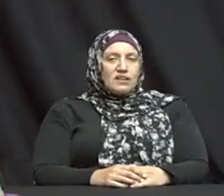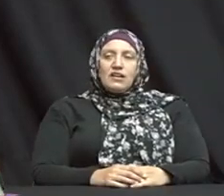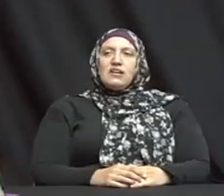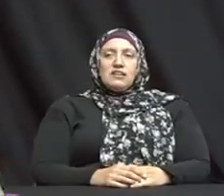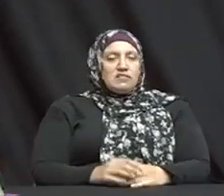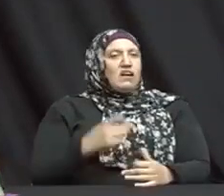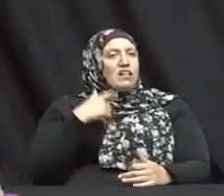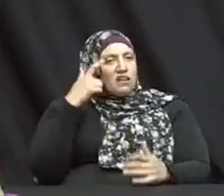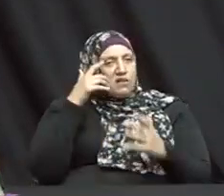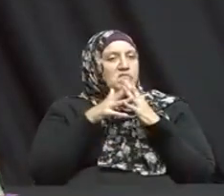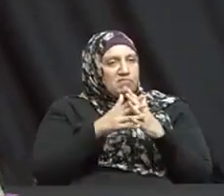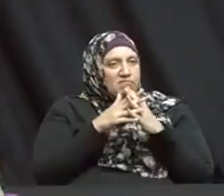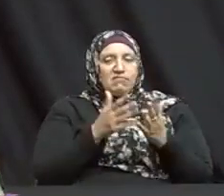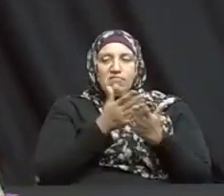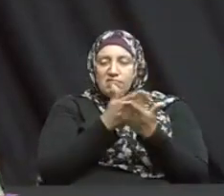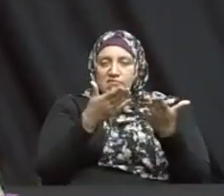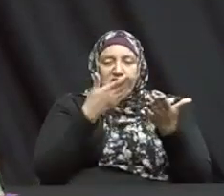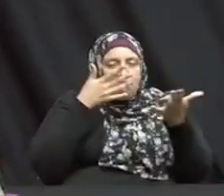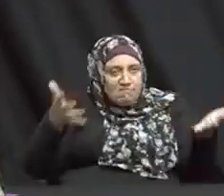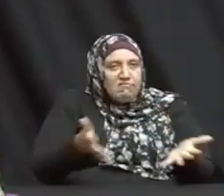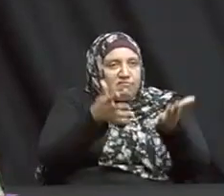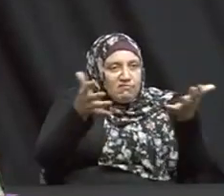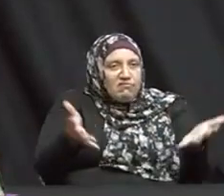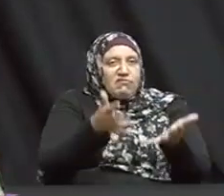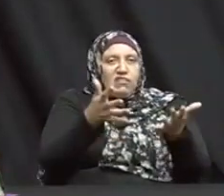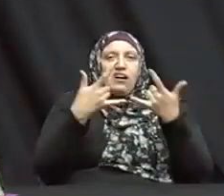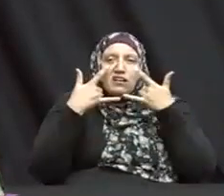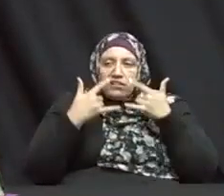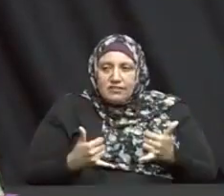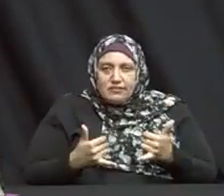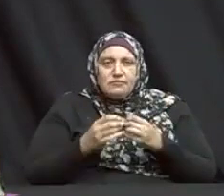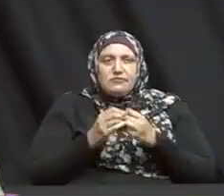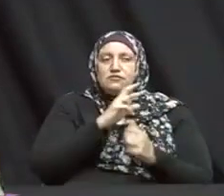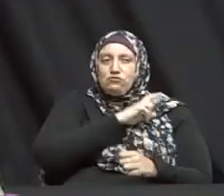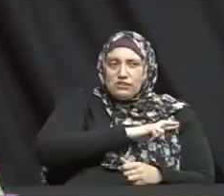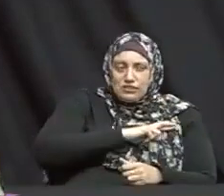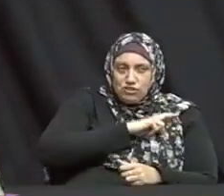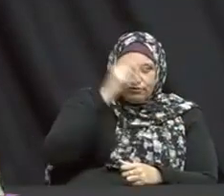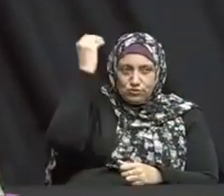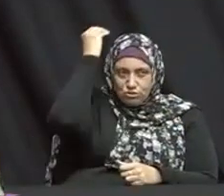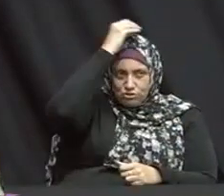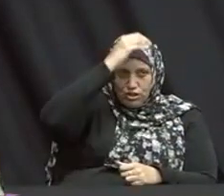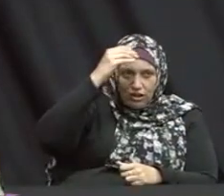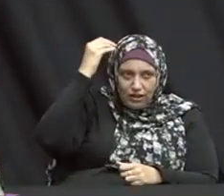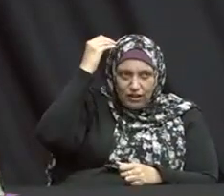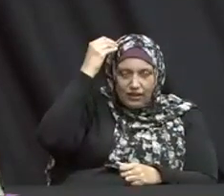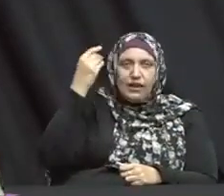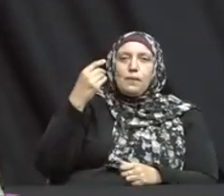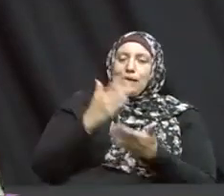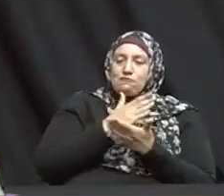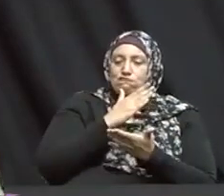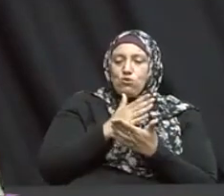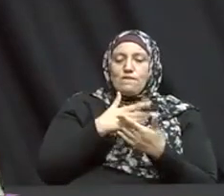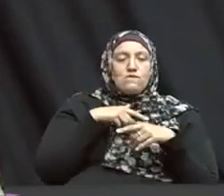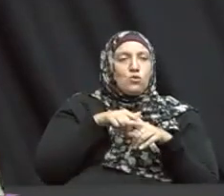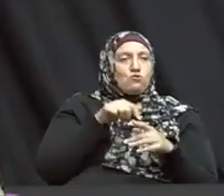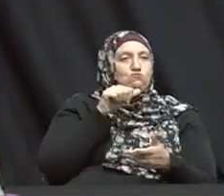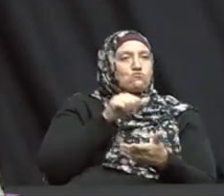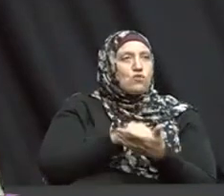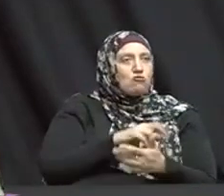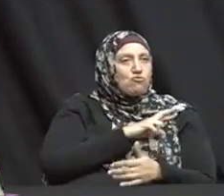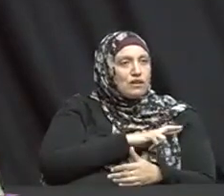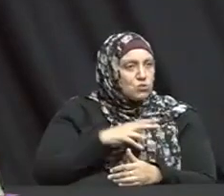highly encourage, of course, speaking with a religious authority so that we know that we're satisfying our religious requirements,